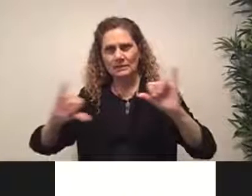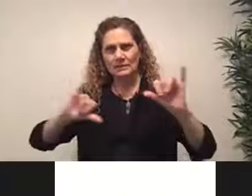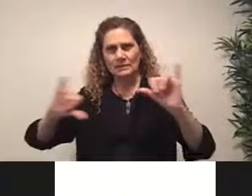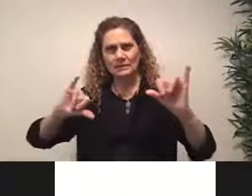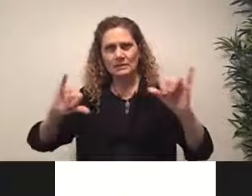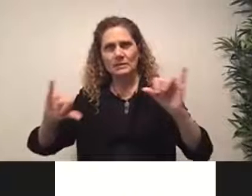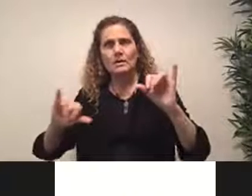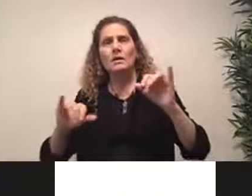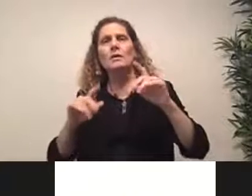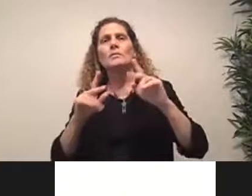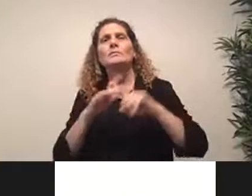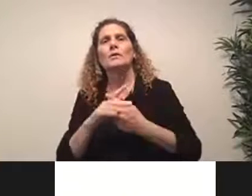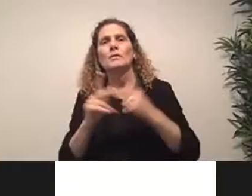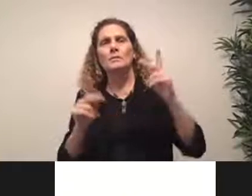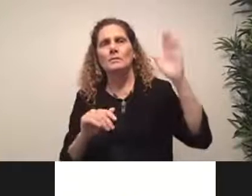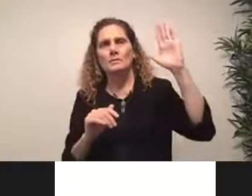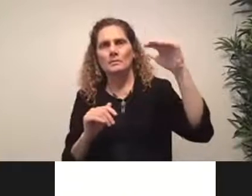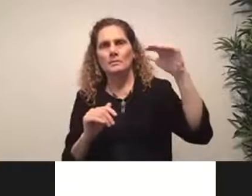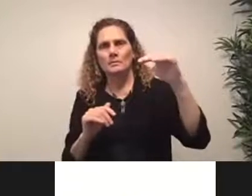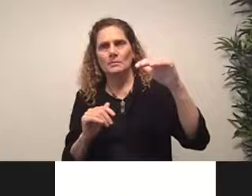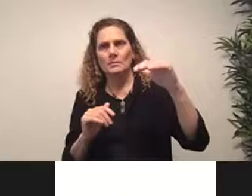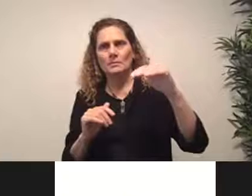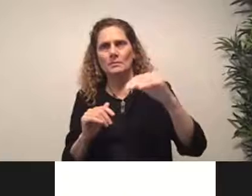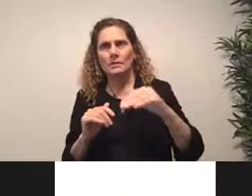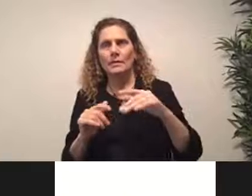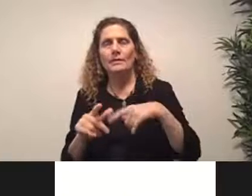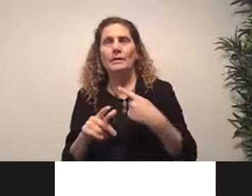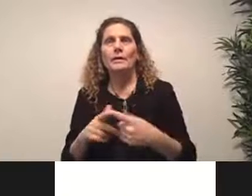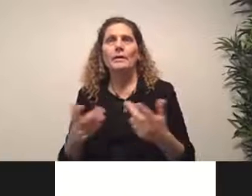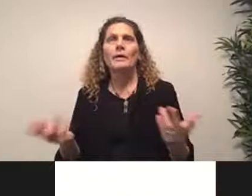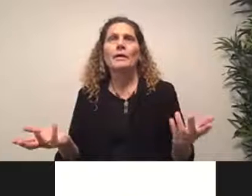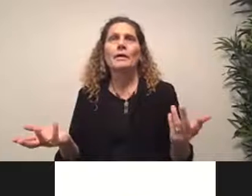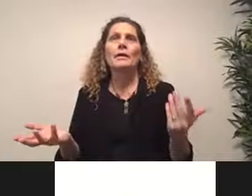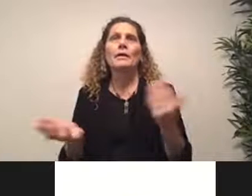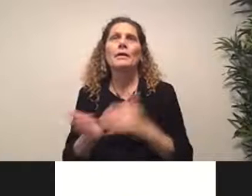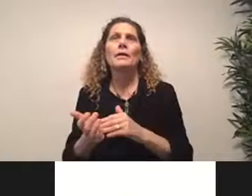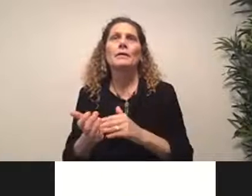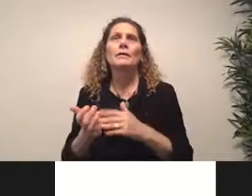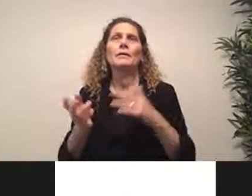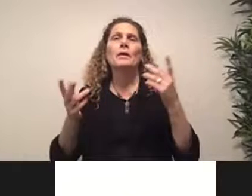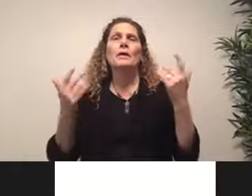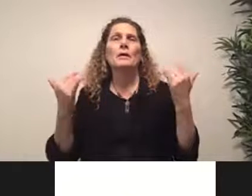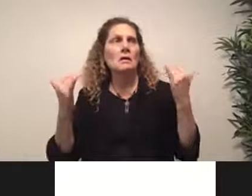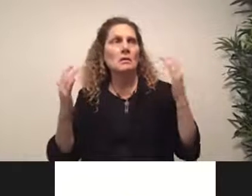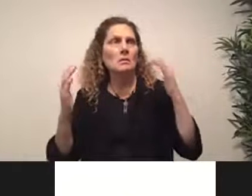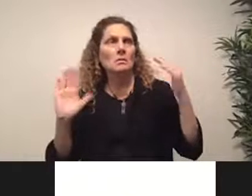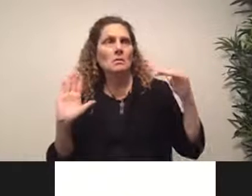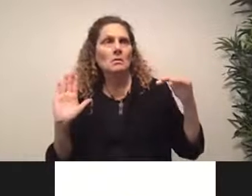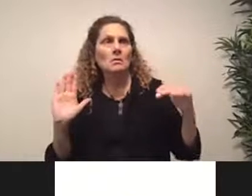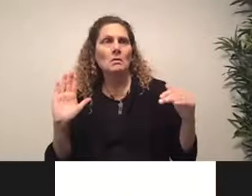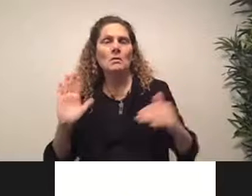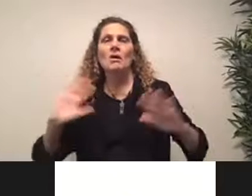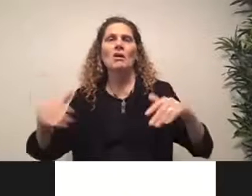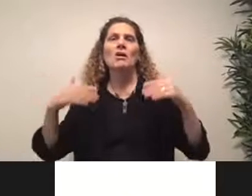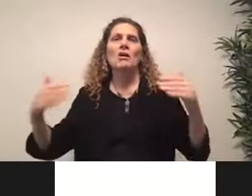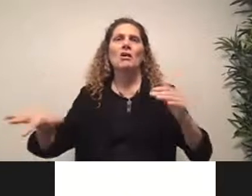more promising numbers then lead to the opposite. It leads to institutions loosening restrictions and individuals venturing back out, letting